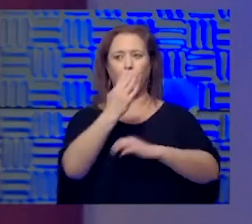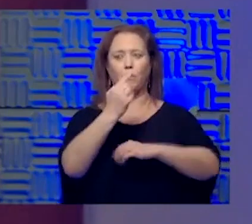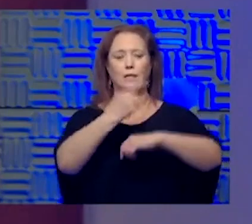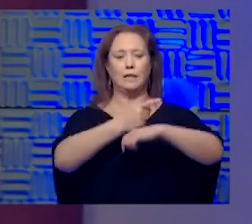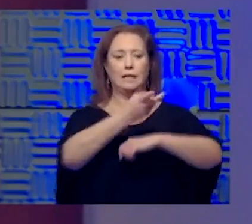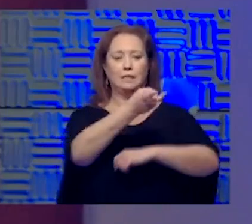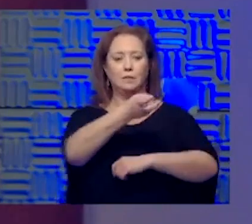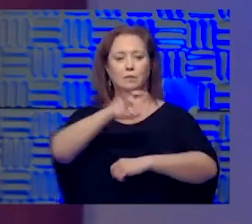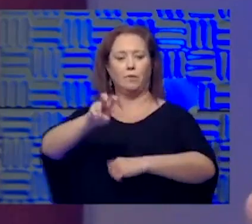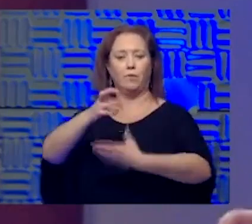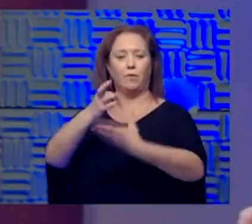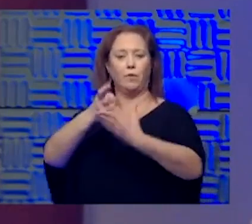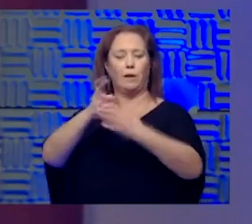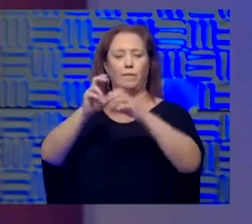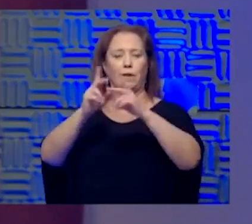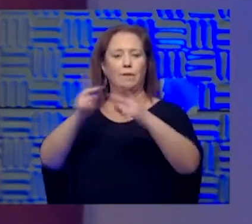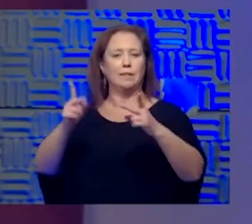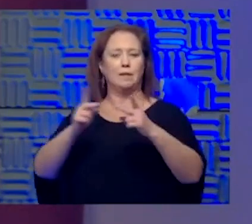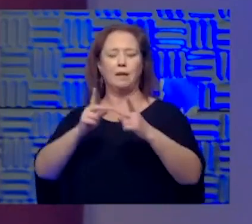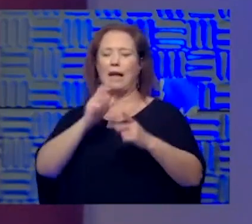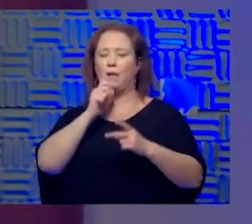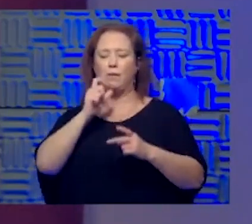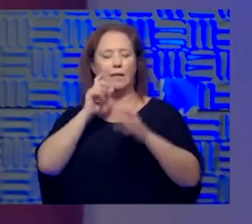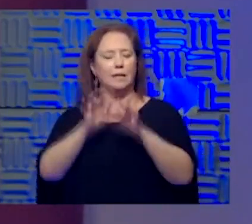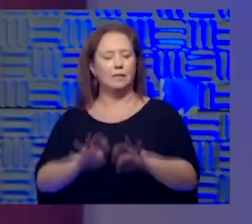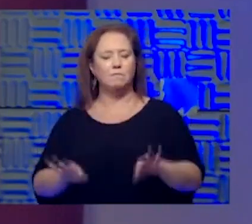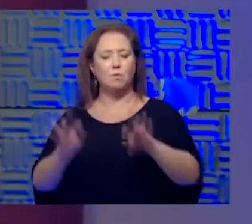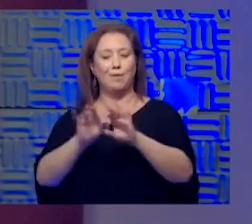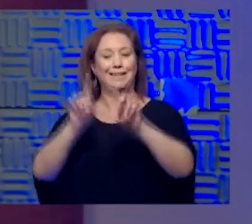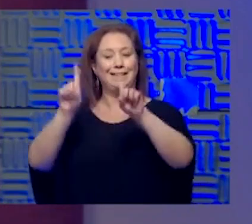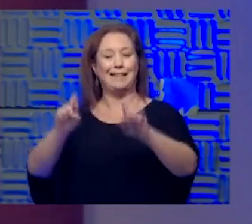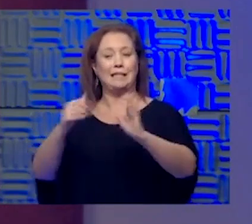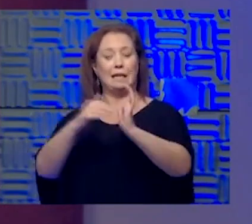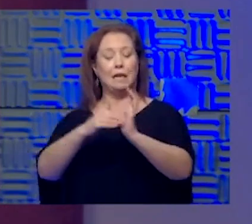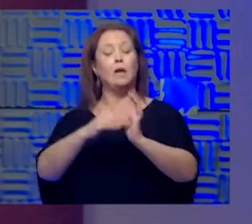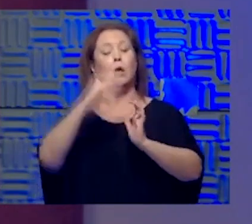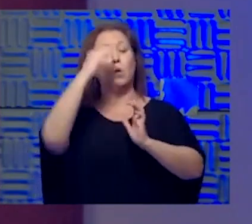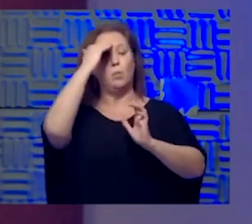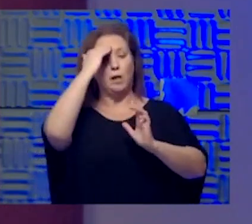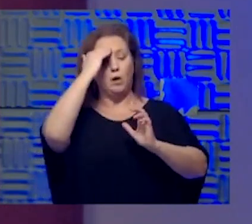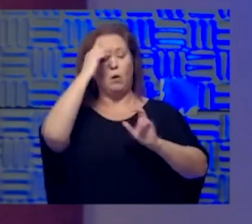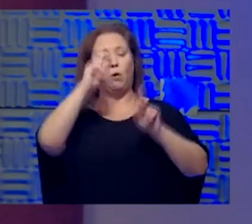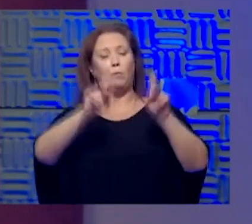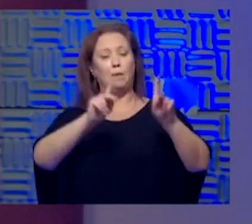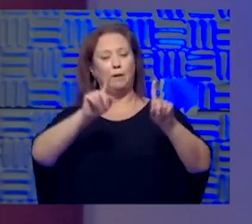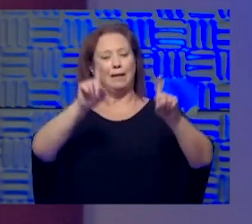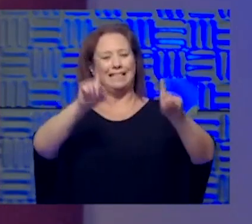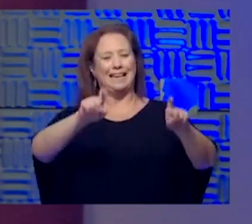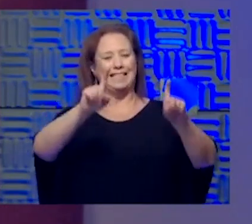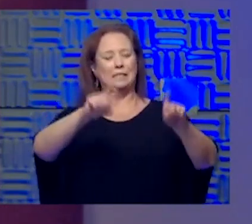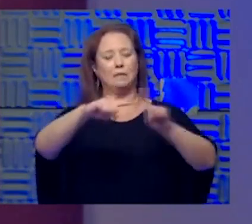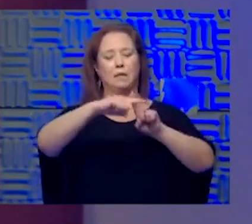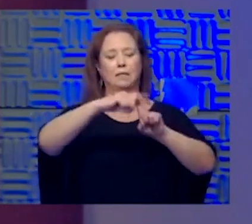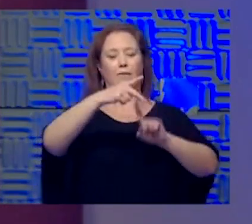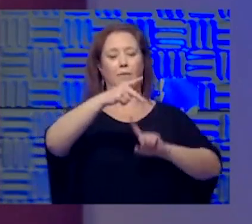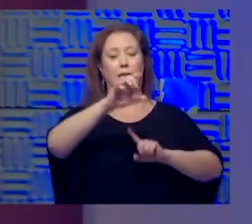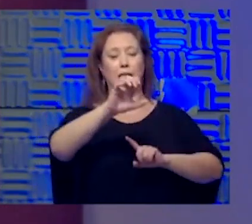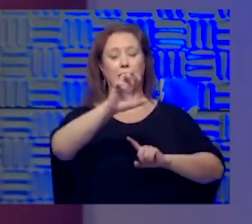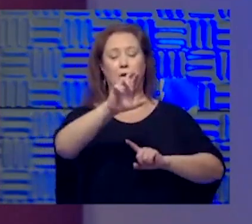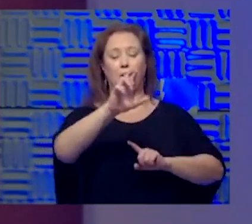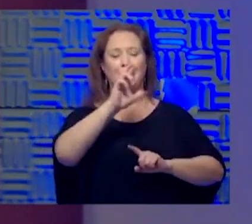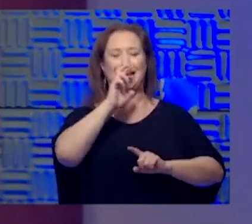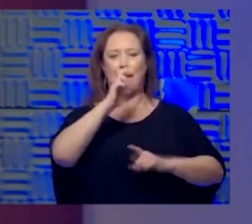go to a rehab facility. I think it's not of any value. We know that people can test positive on the PCR and not really be